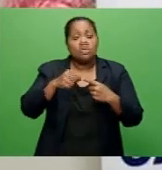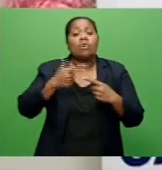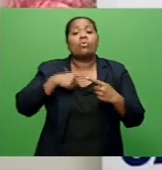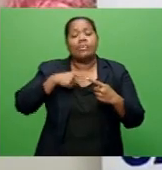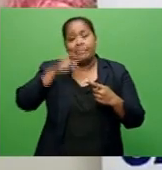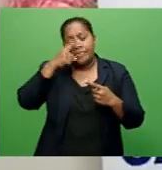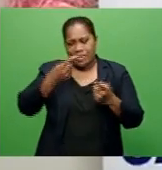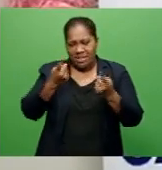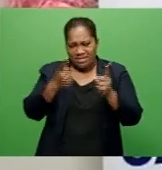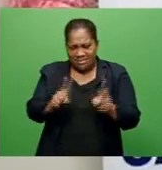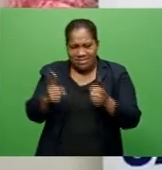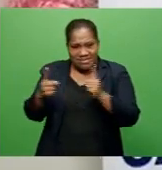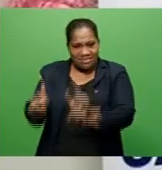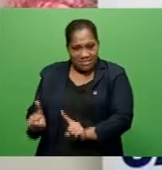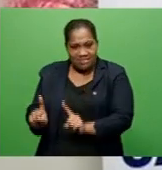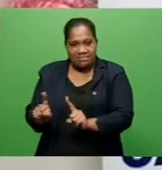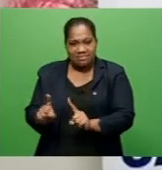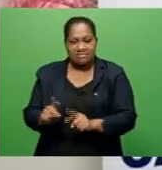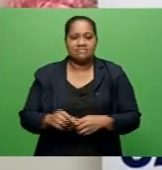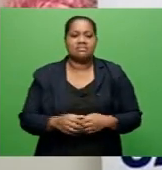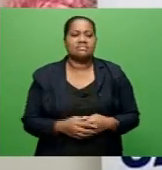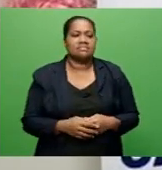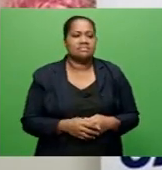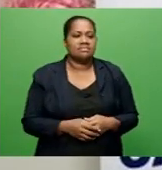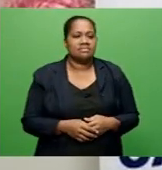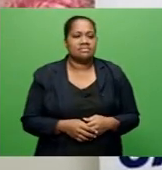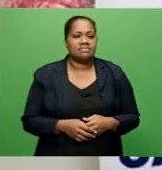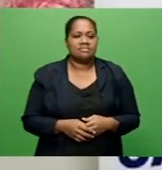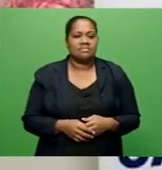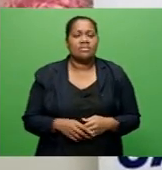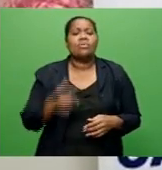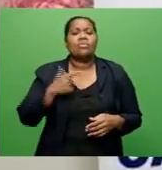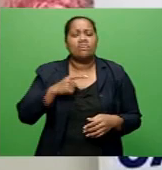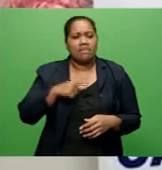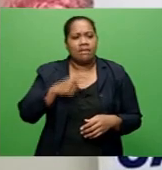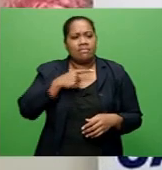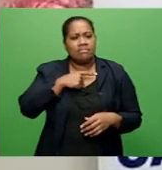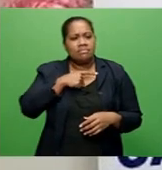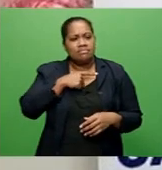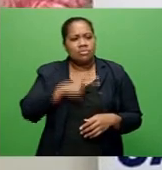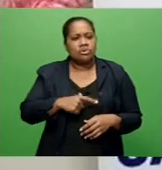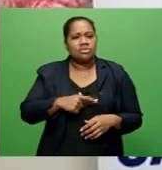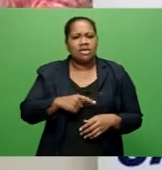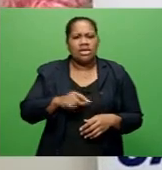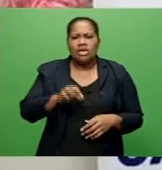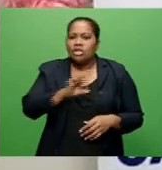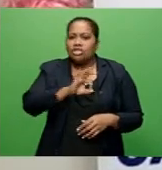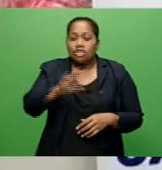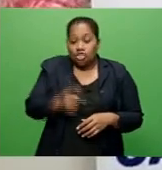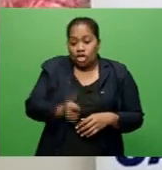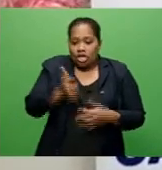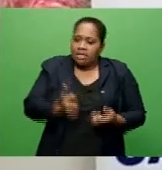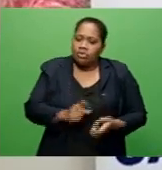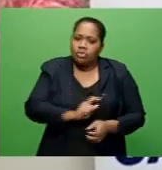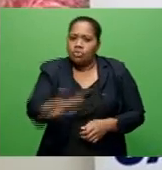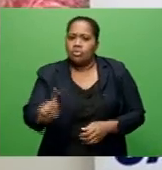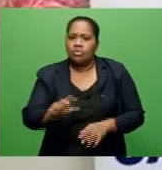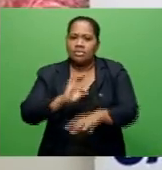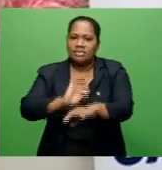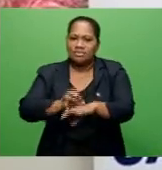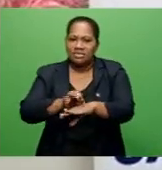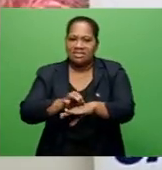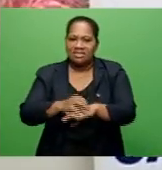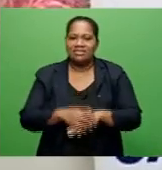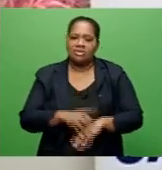are dying or getting to the last stage of cancer is because of late presentation. An organization like the Fiji